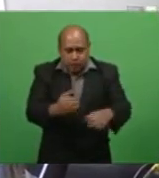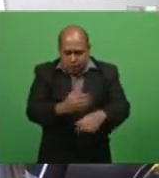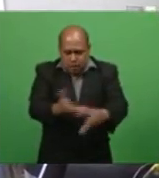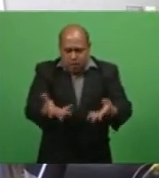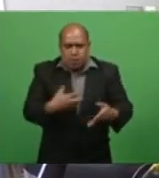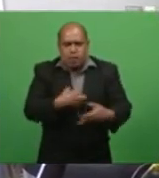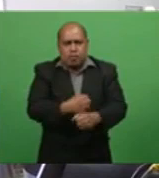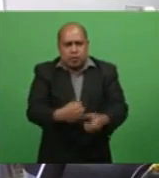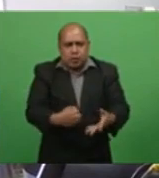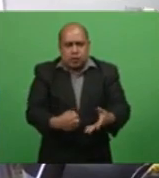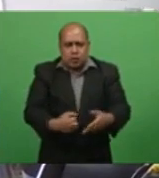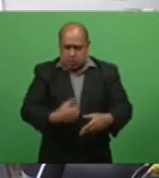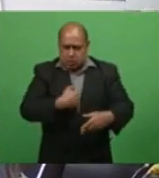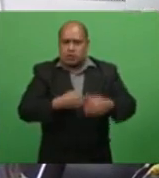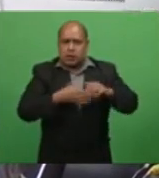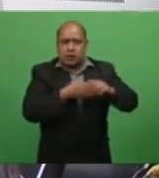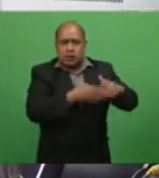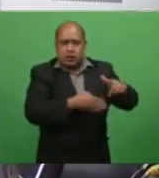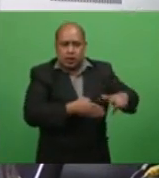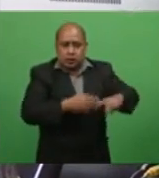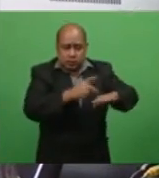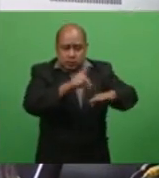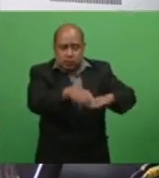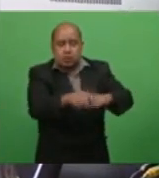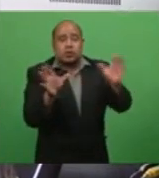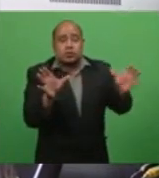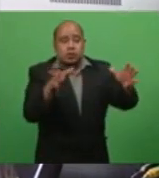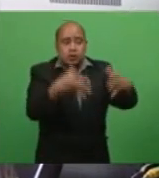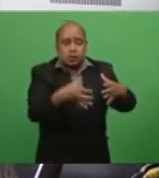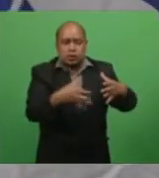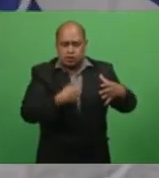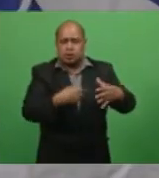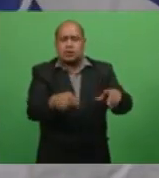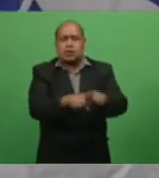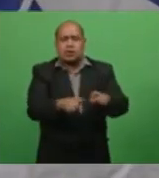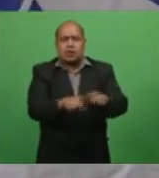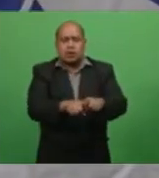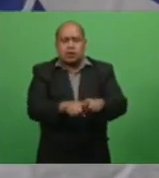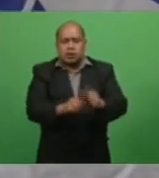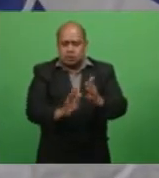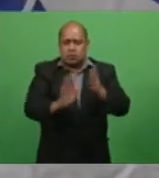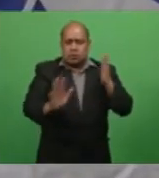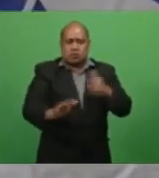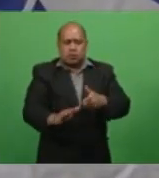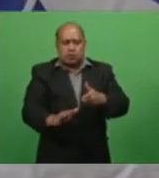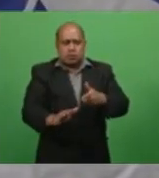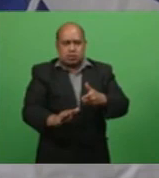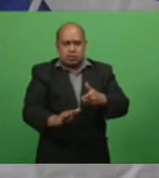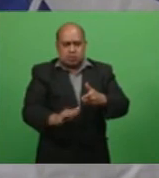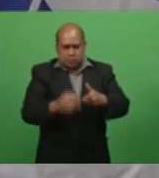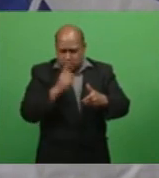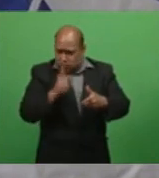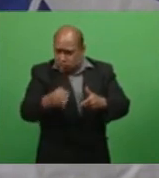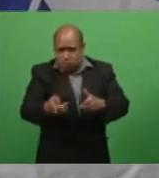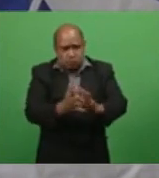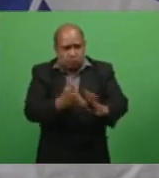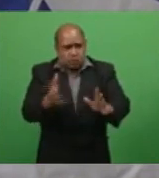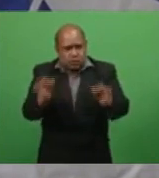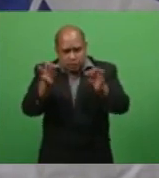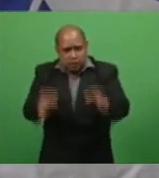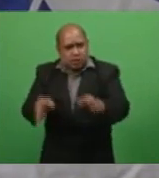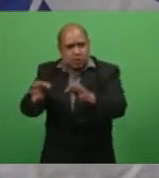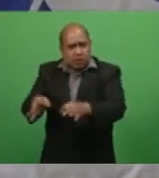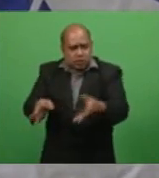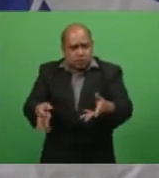group, but I stand in the queue when they make their party decisions as party president,